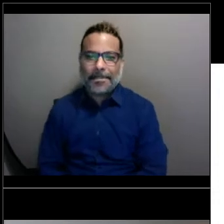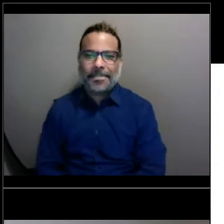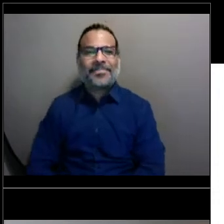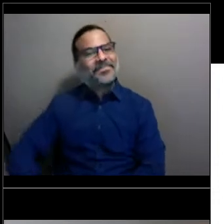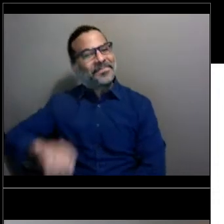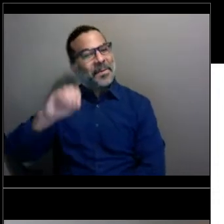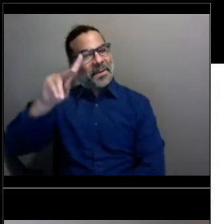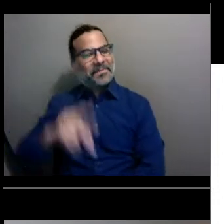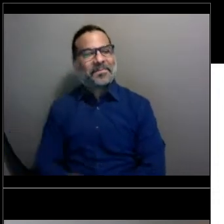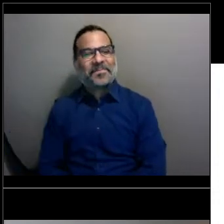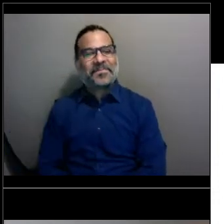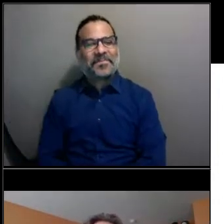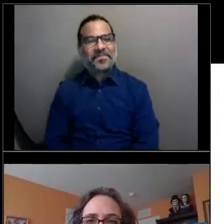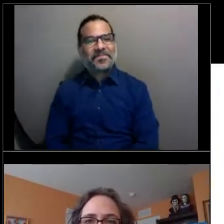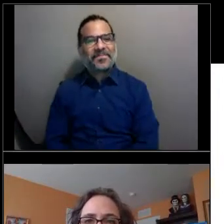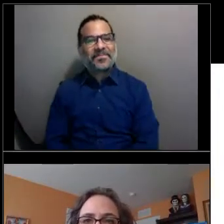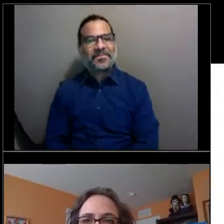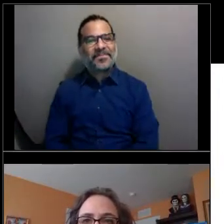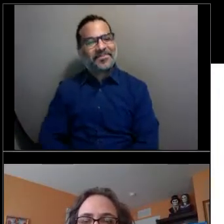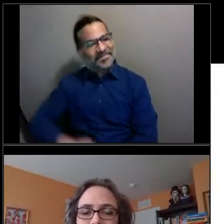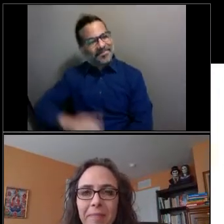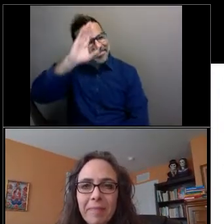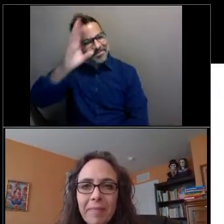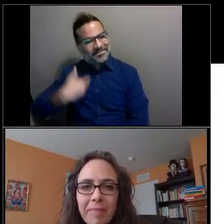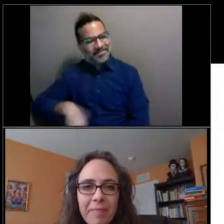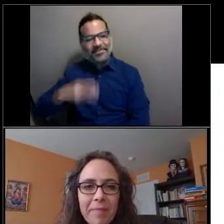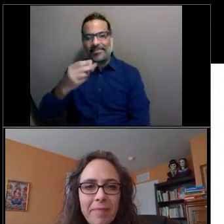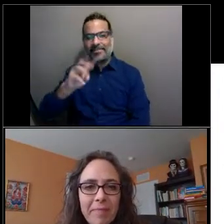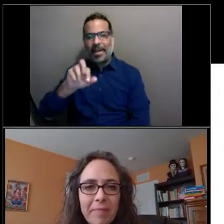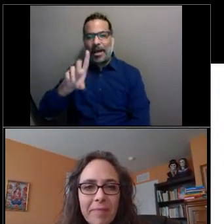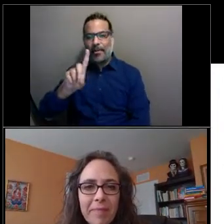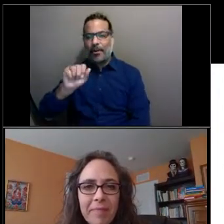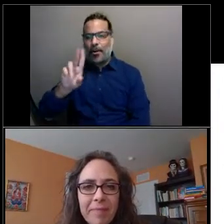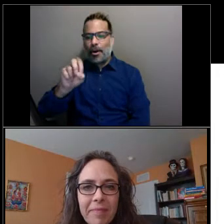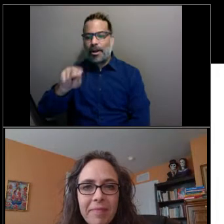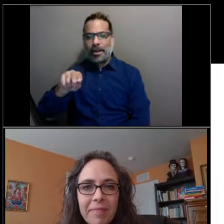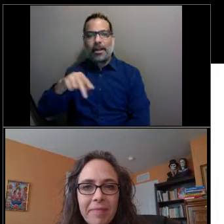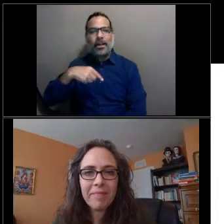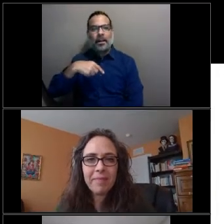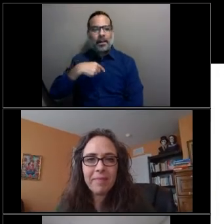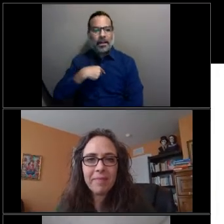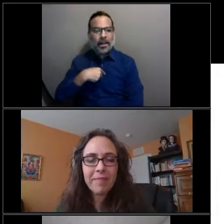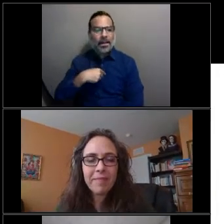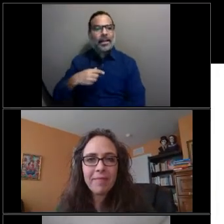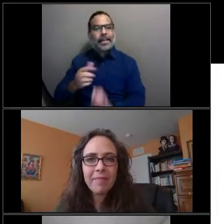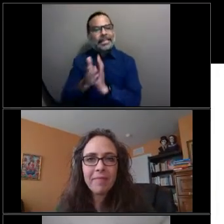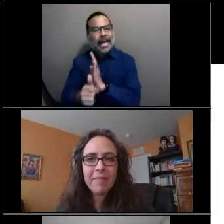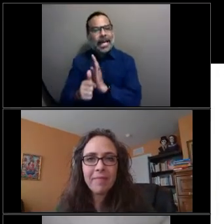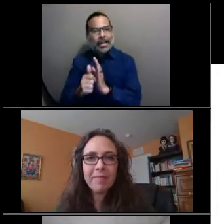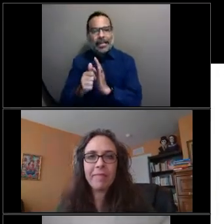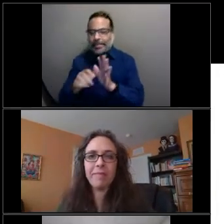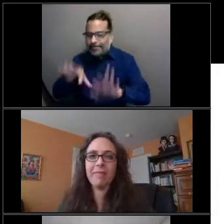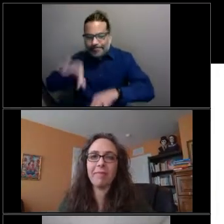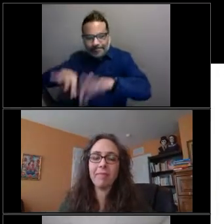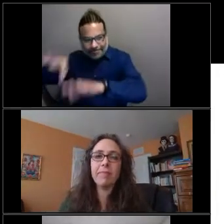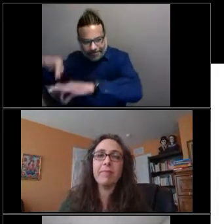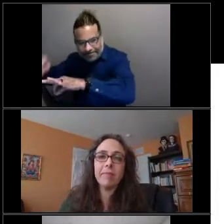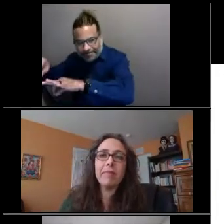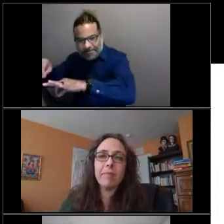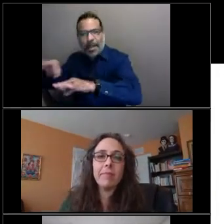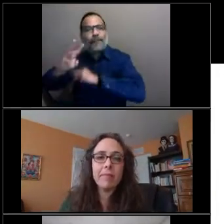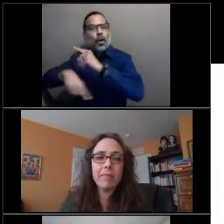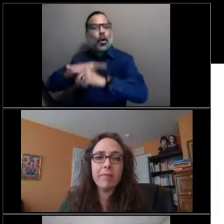Okay. Hello, my name is Howard Arden, and I'm the Talent Acquisition Specialist for Novo Health Services